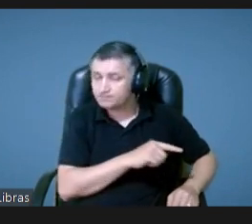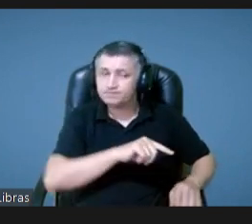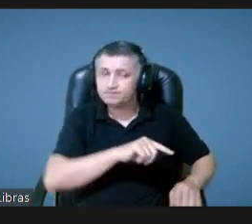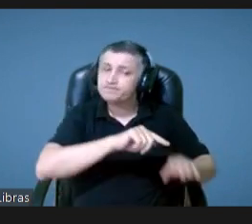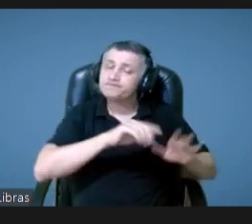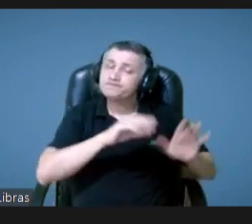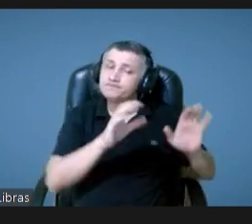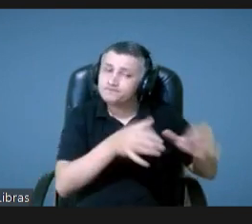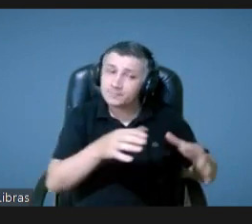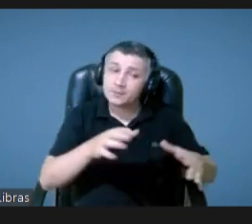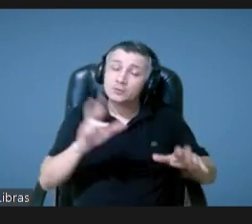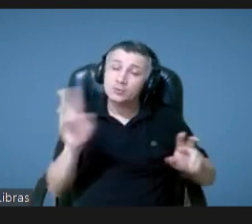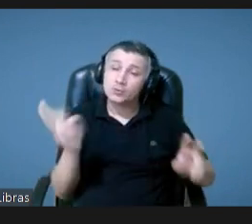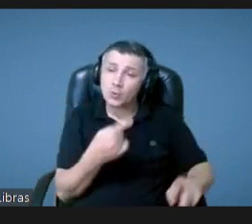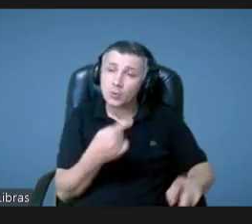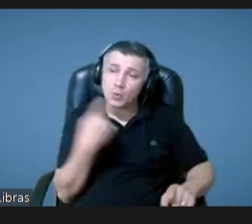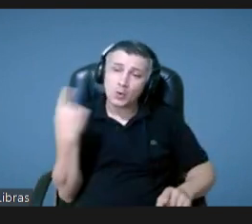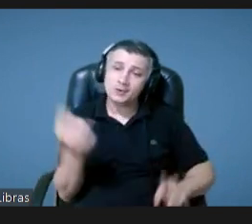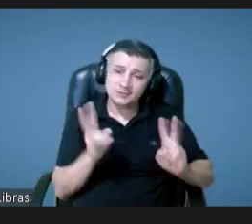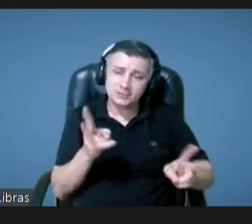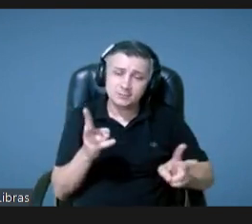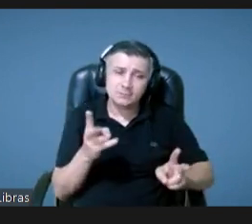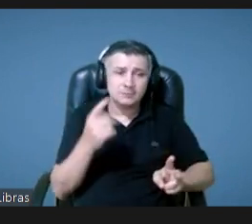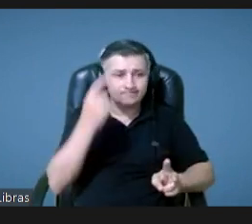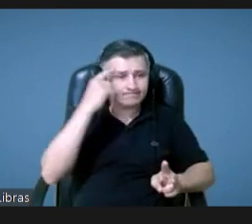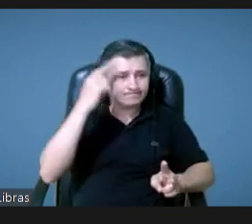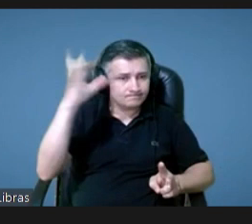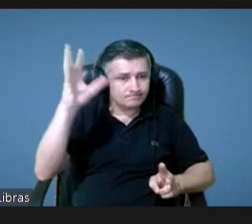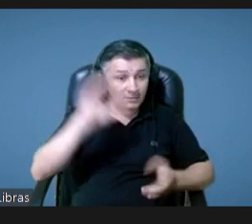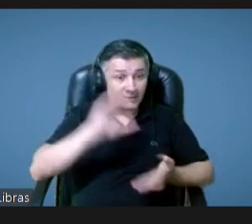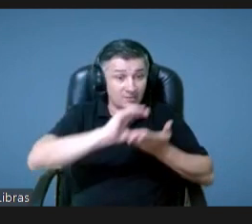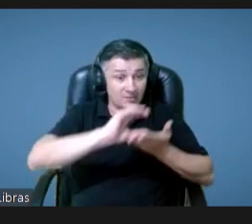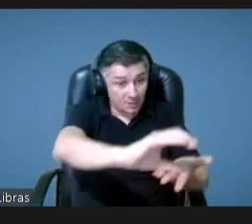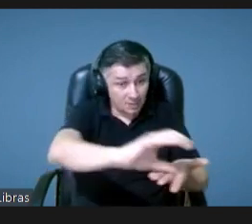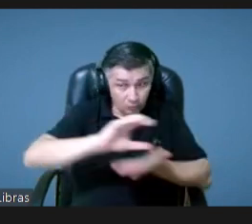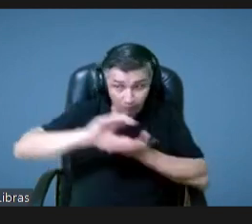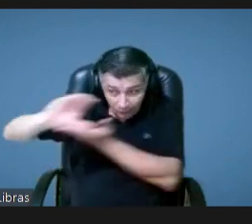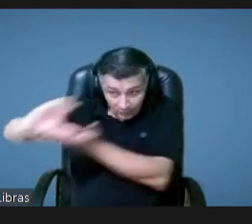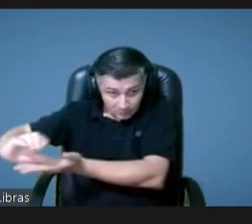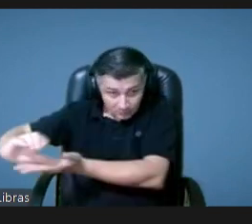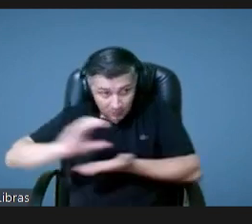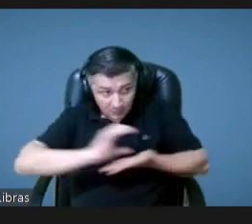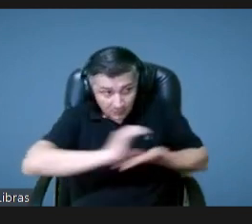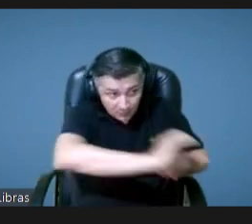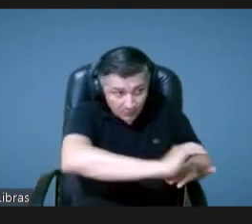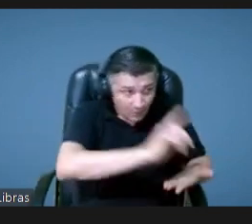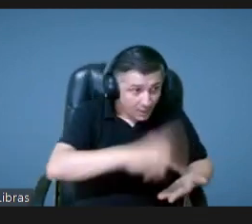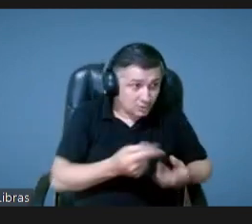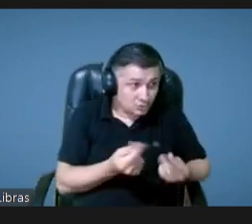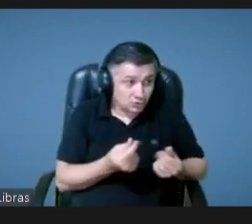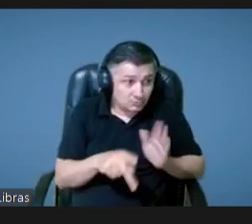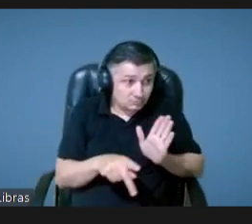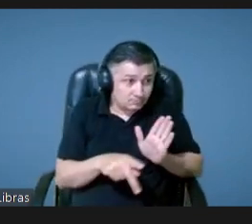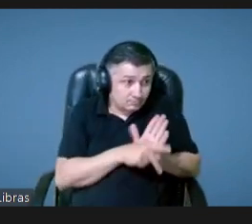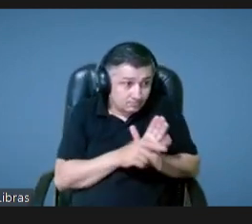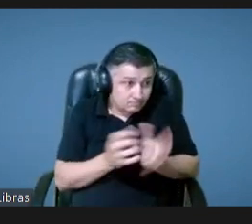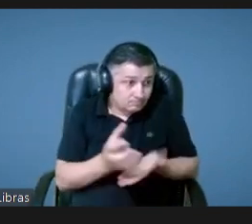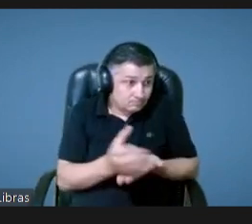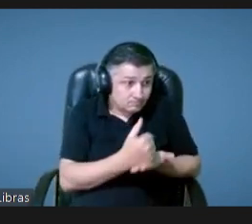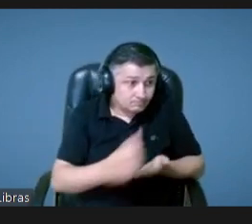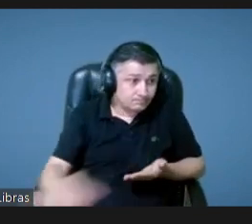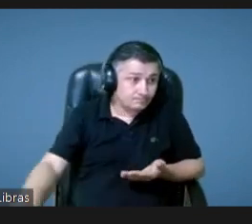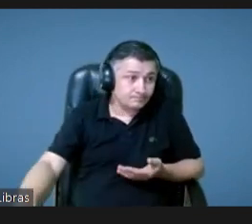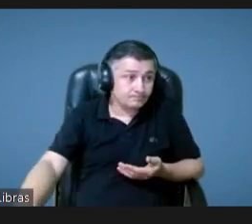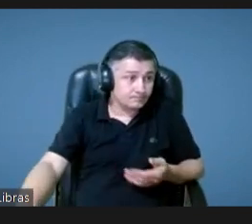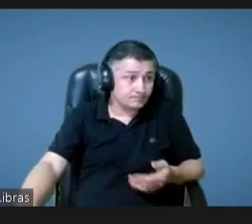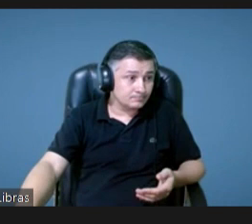square meters. So we mustn't lose sight of that. We made these investments, therefore we took